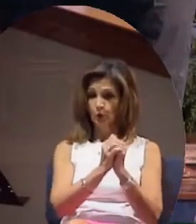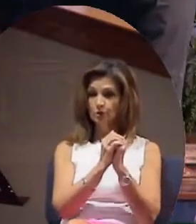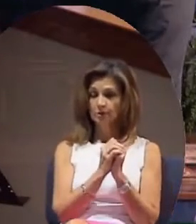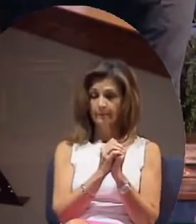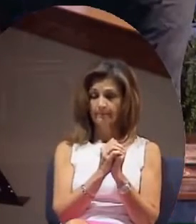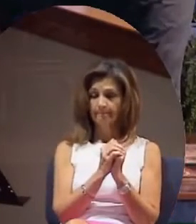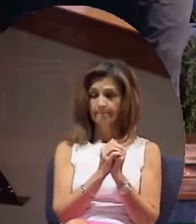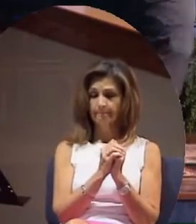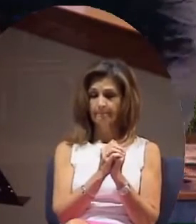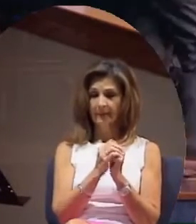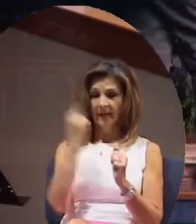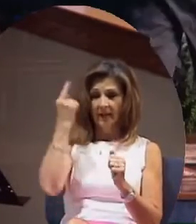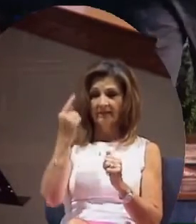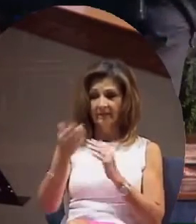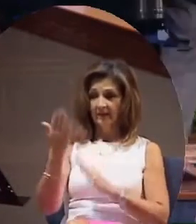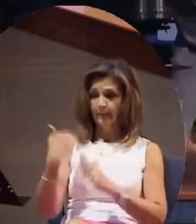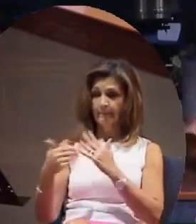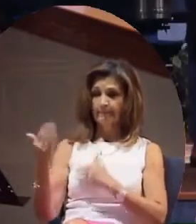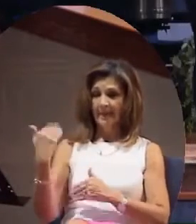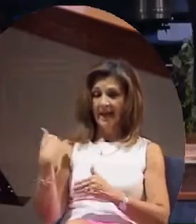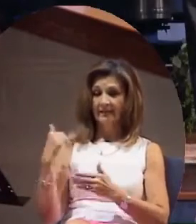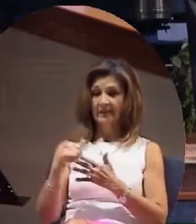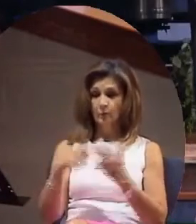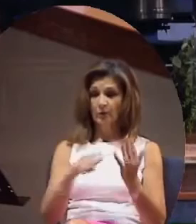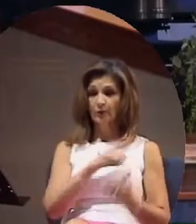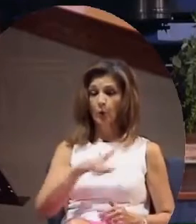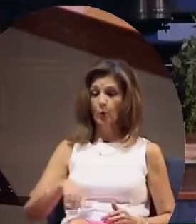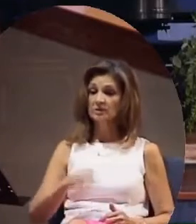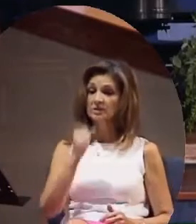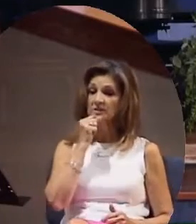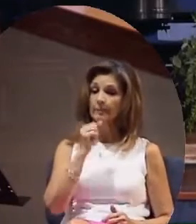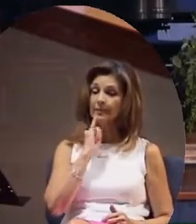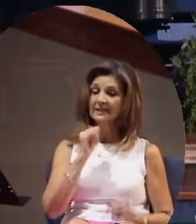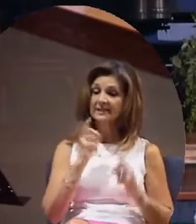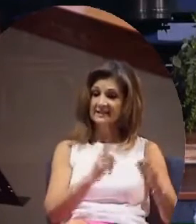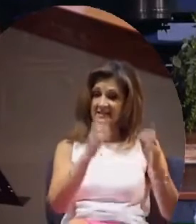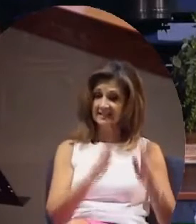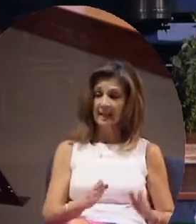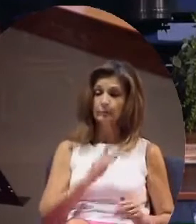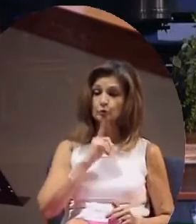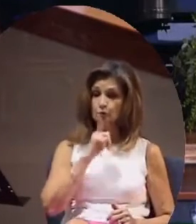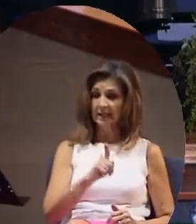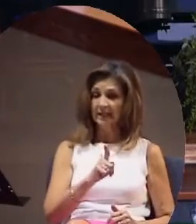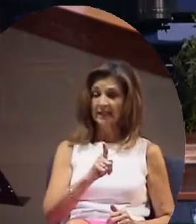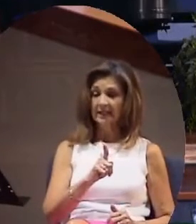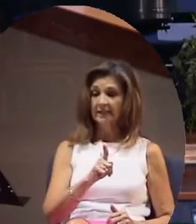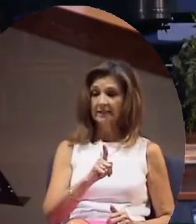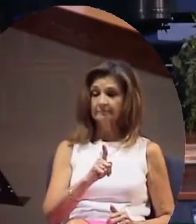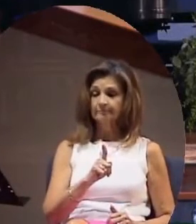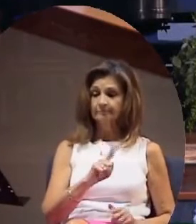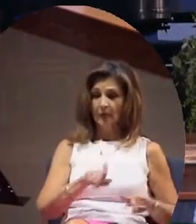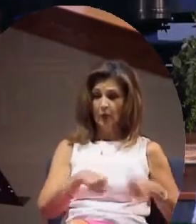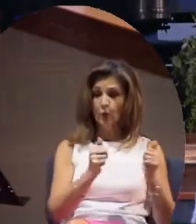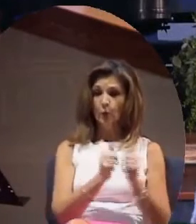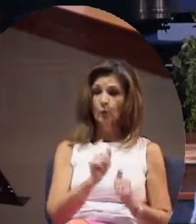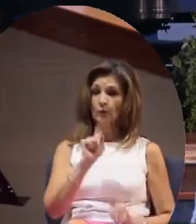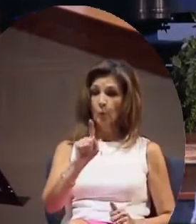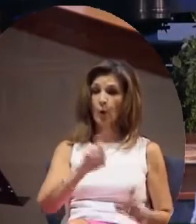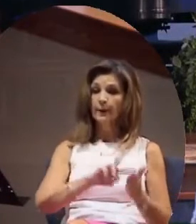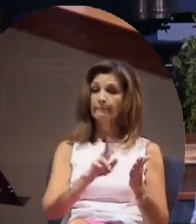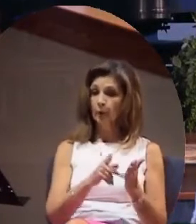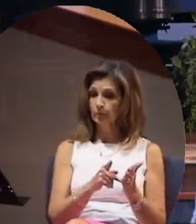to reflect back. That's what the Lord's Supper is. So they're going literally with one purpose in